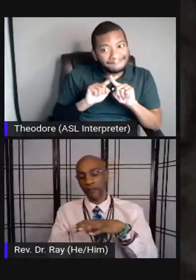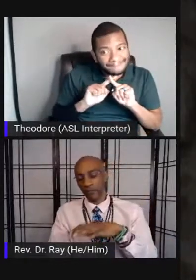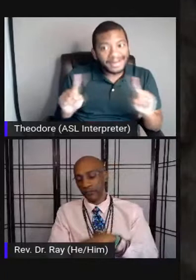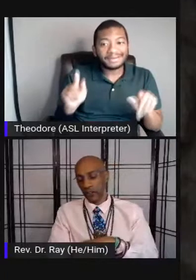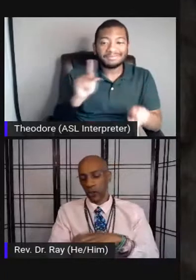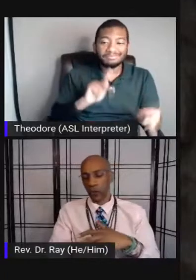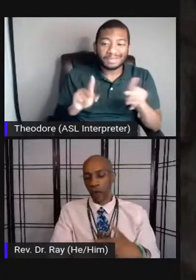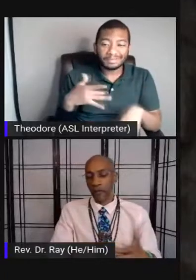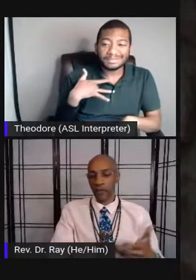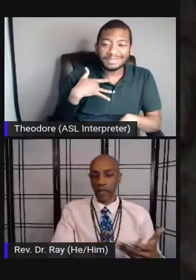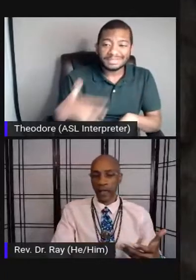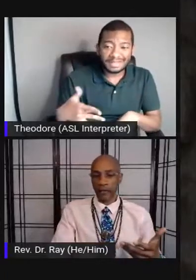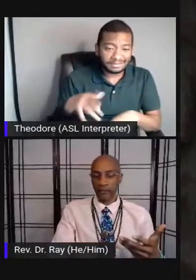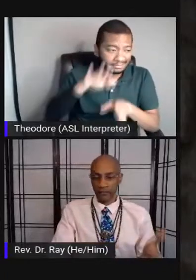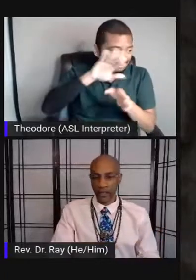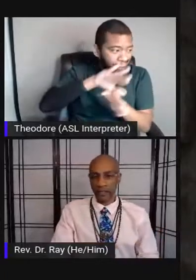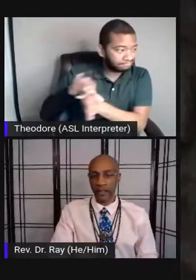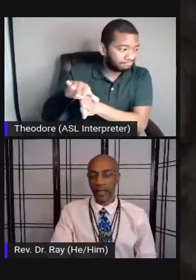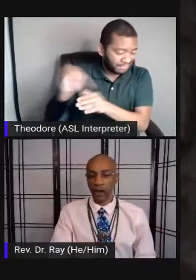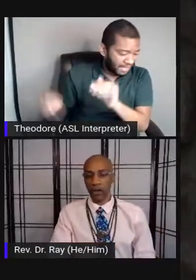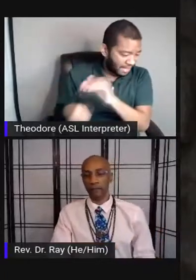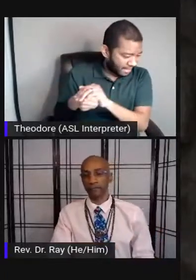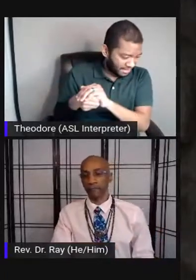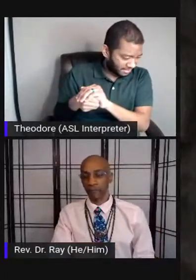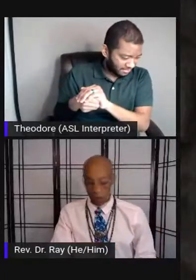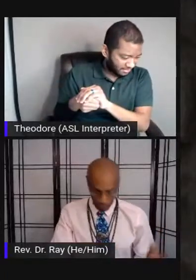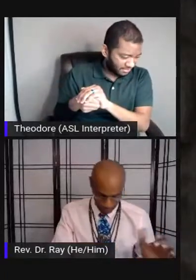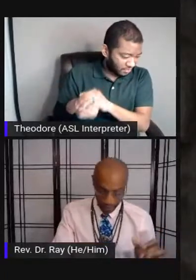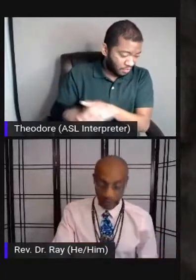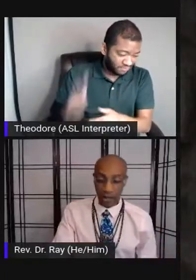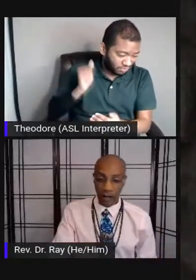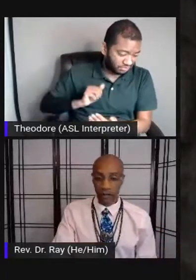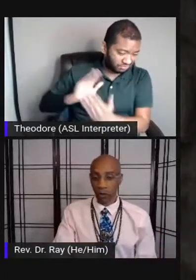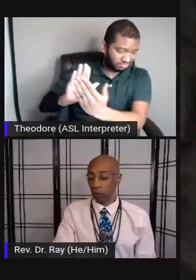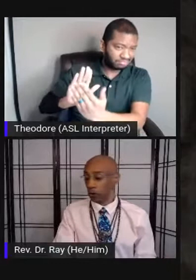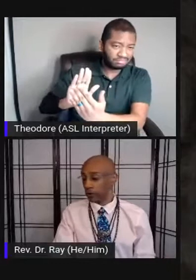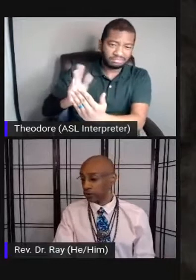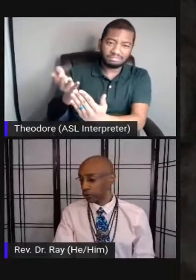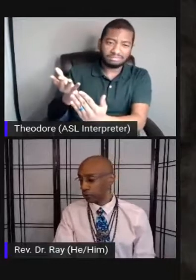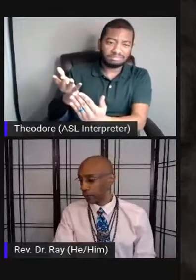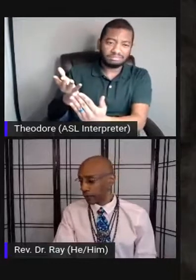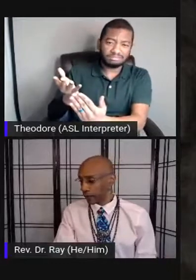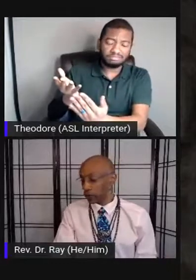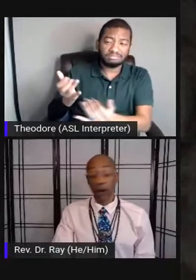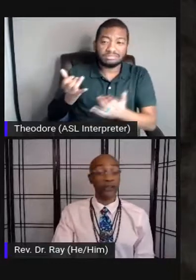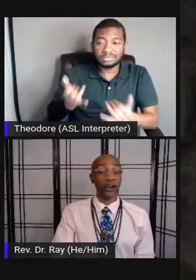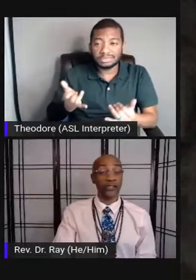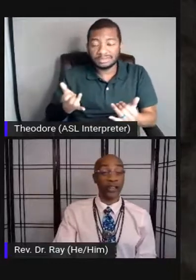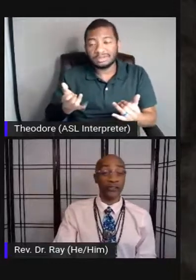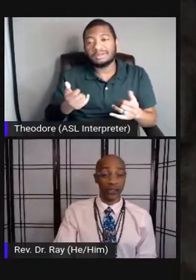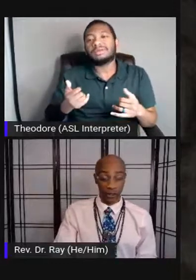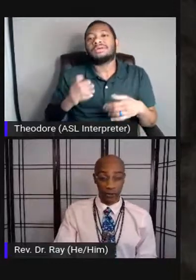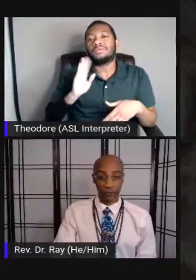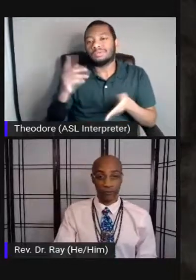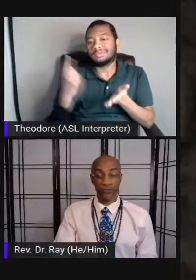from the fear rather than face it head on. Today's talk is what we're going to encourage